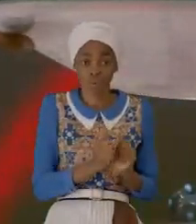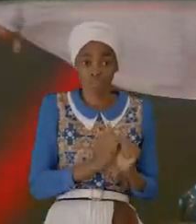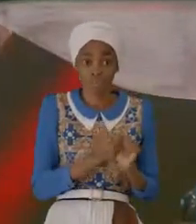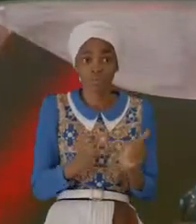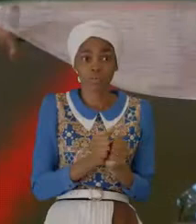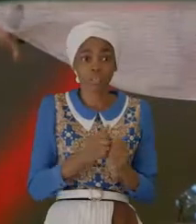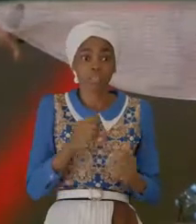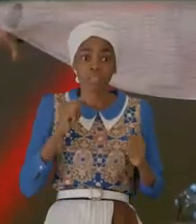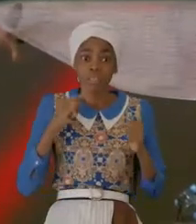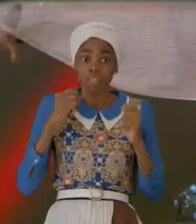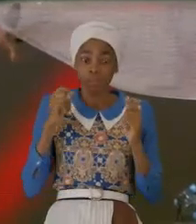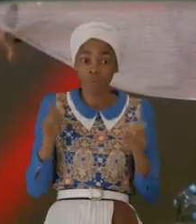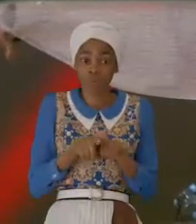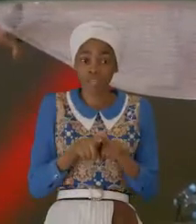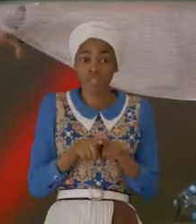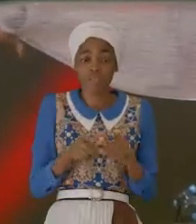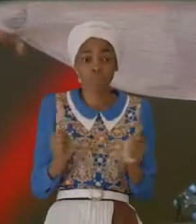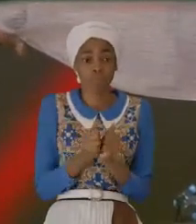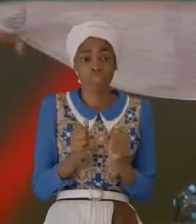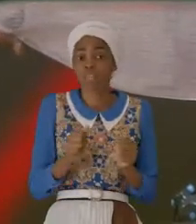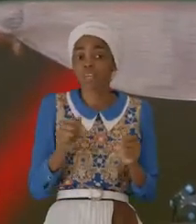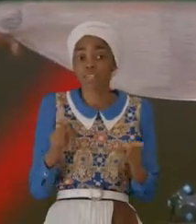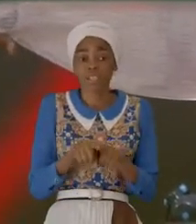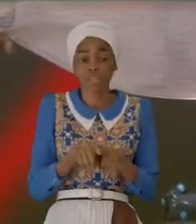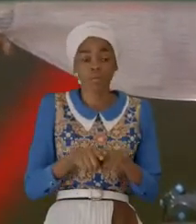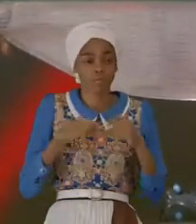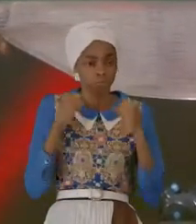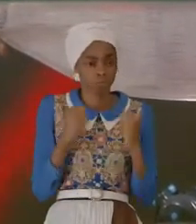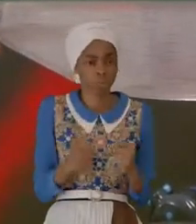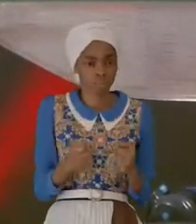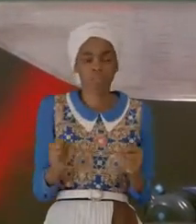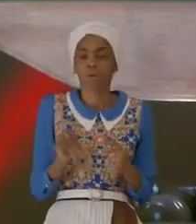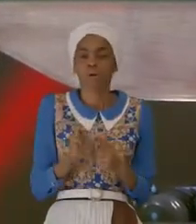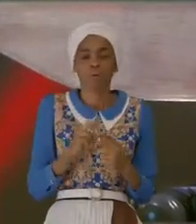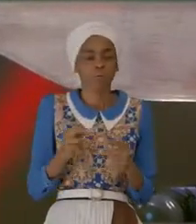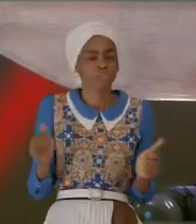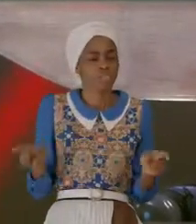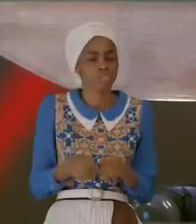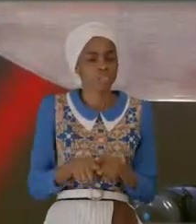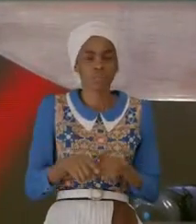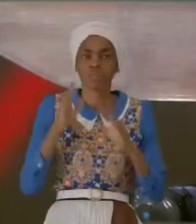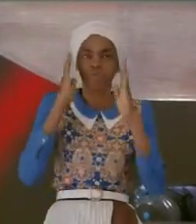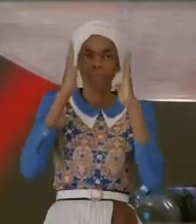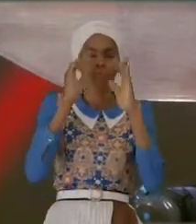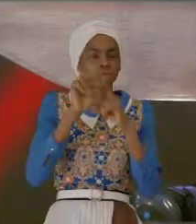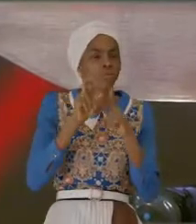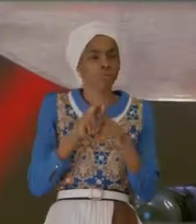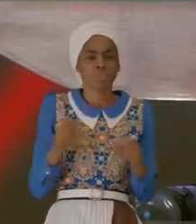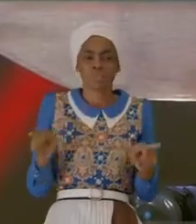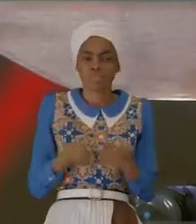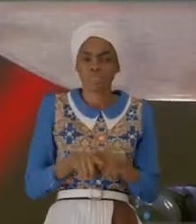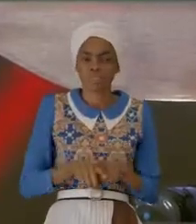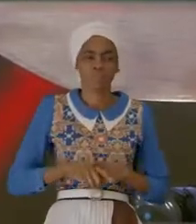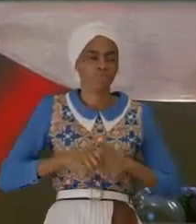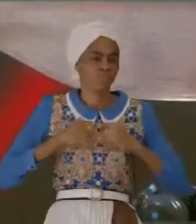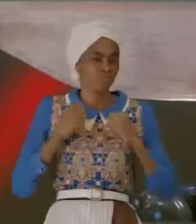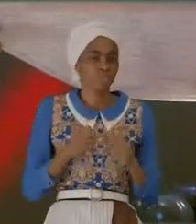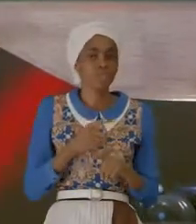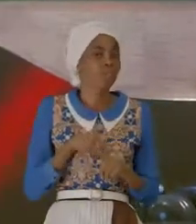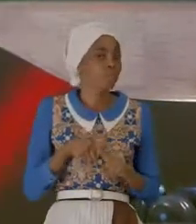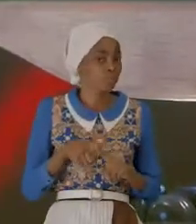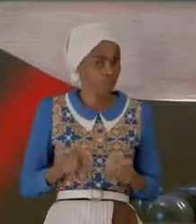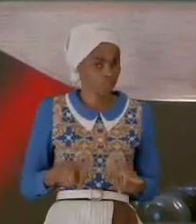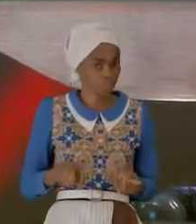energy the same focus and the same sweating and the same skill but